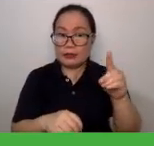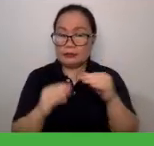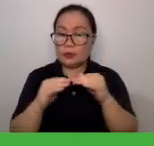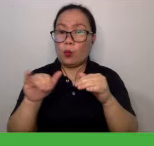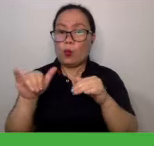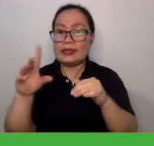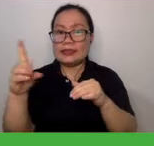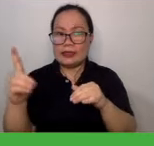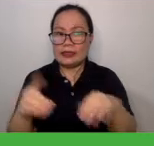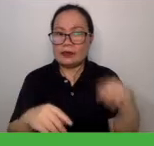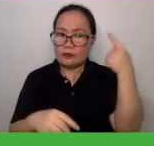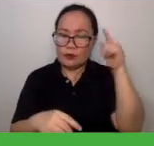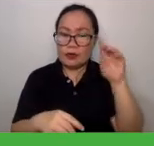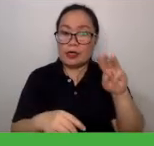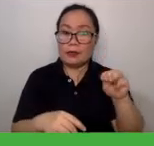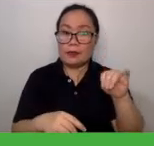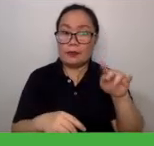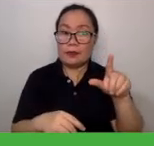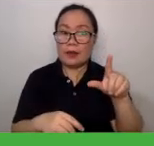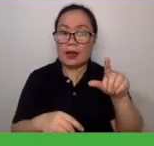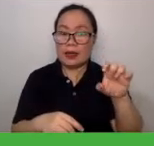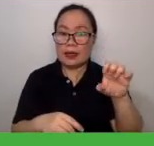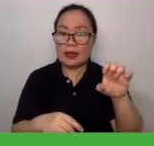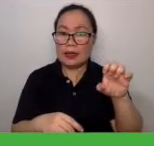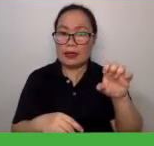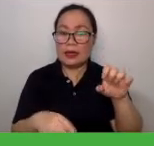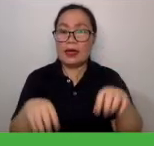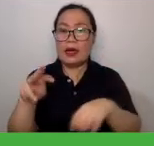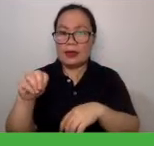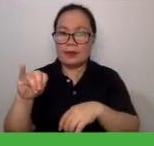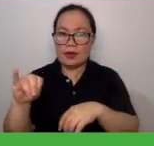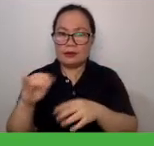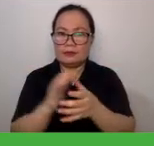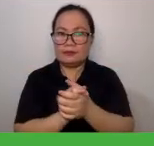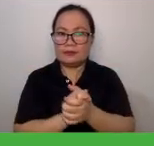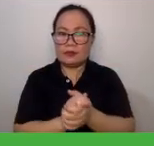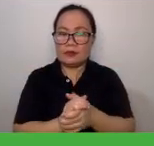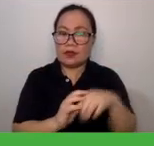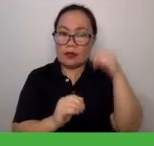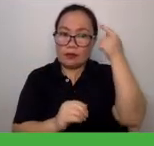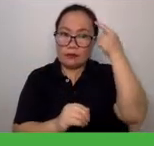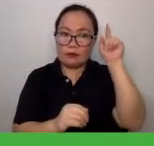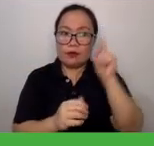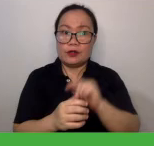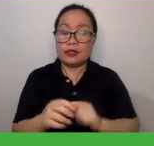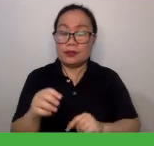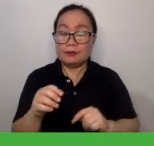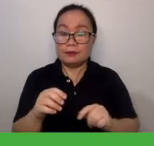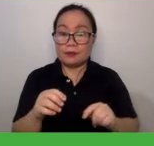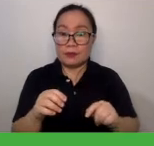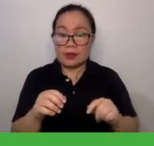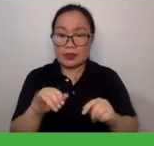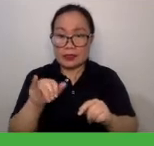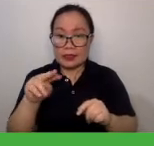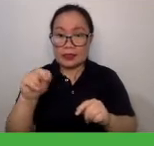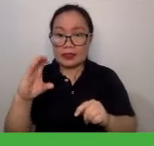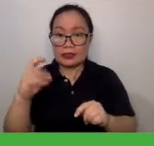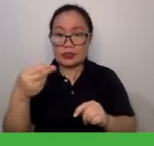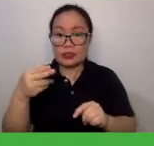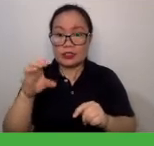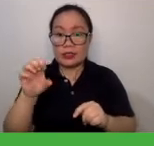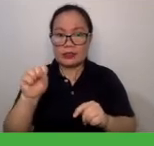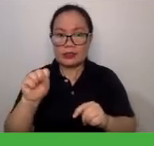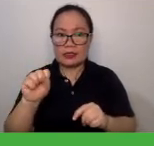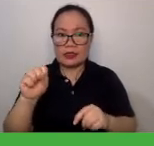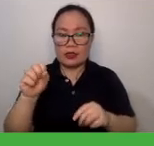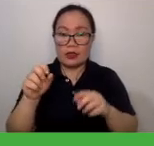then, sometimes, for inches, we are using ito, yung parang, apostrophe. Okay? So, yan